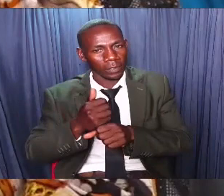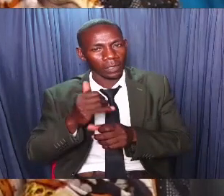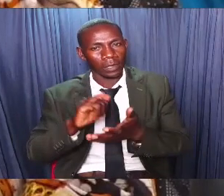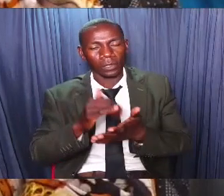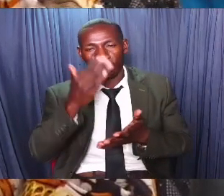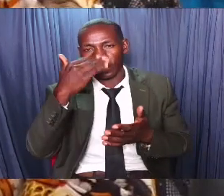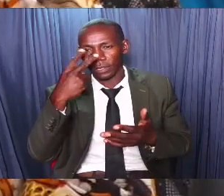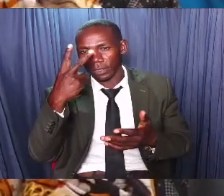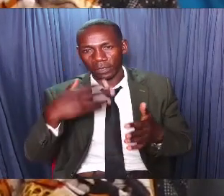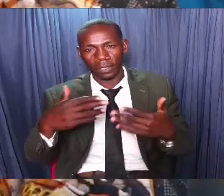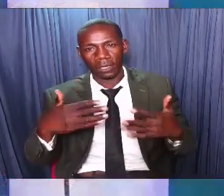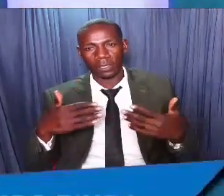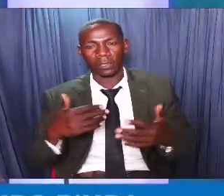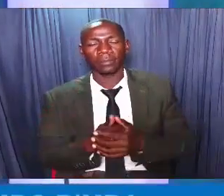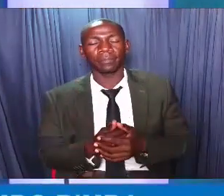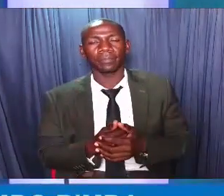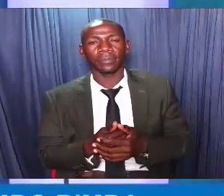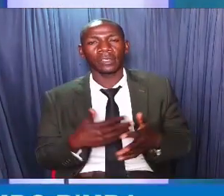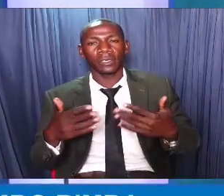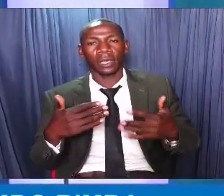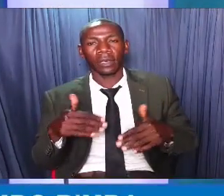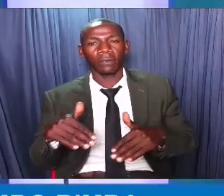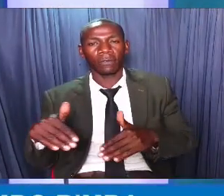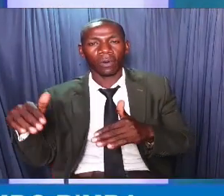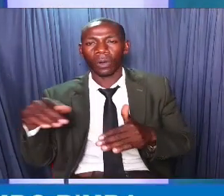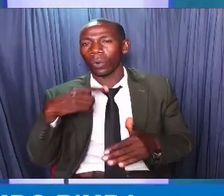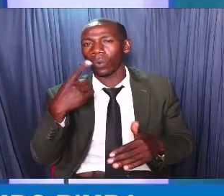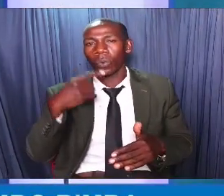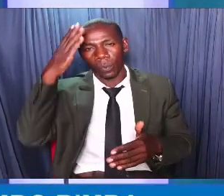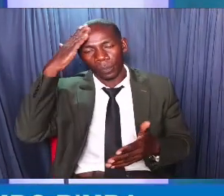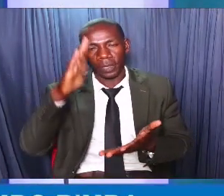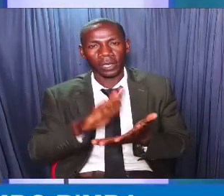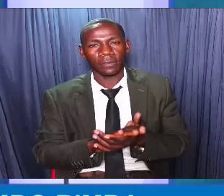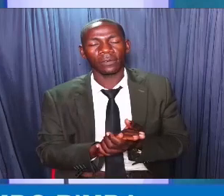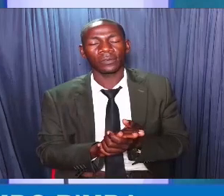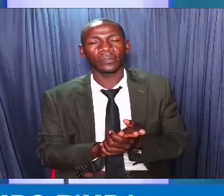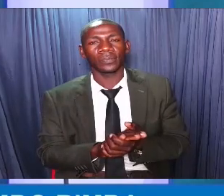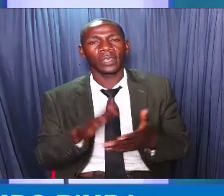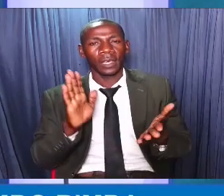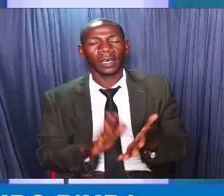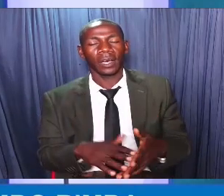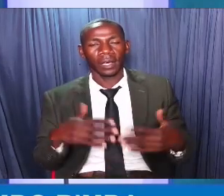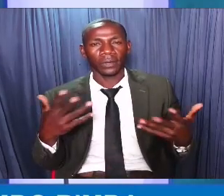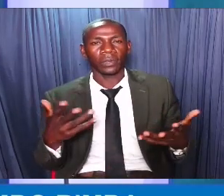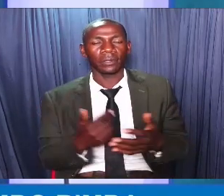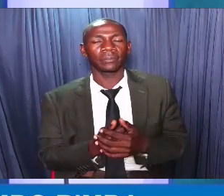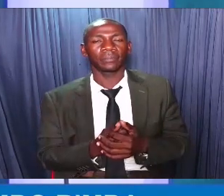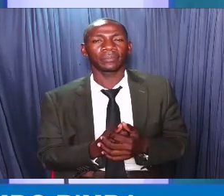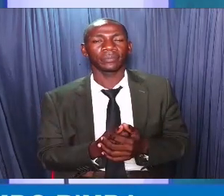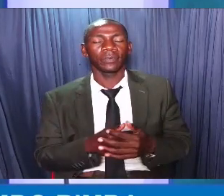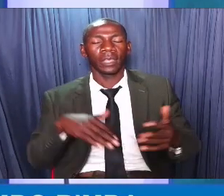wanaona ishara. That is why they are seeing the signs. Maana ishara zinafuatana na wale waamini. Because the signs will follow those who do believe. Hallelujah. Hallelujah.